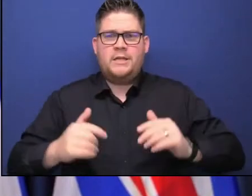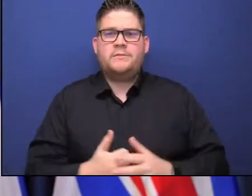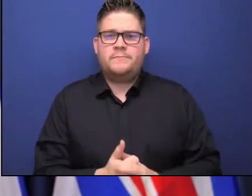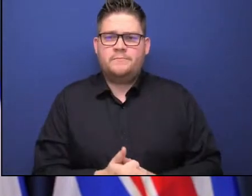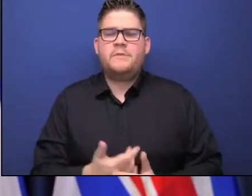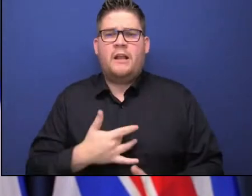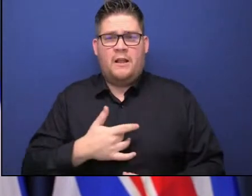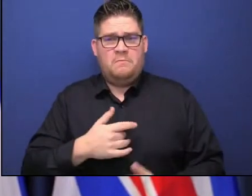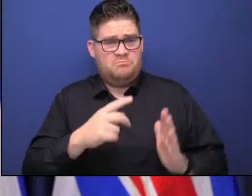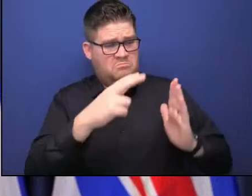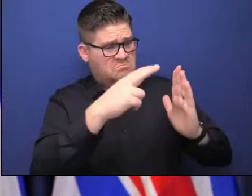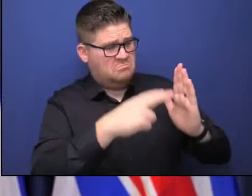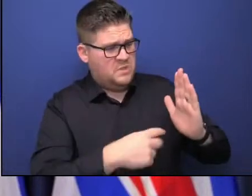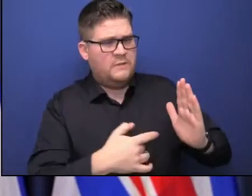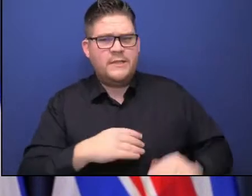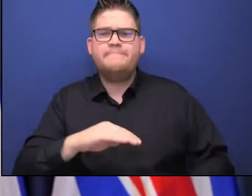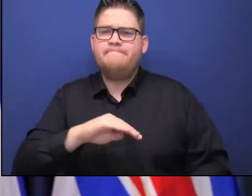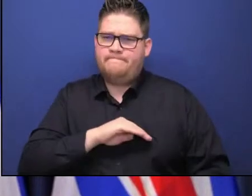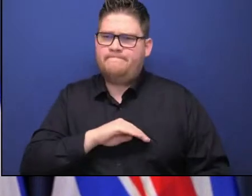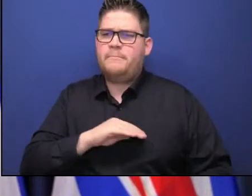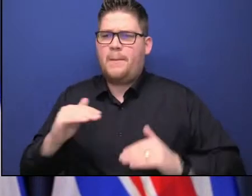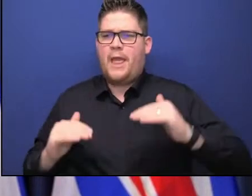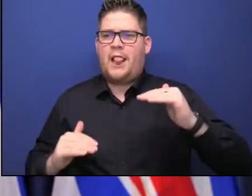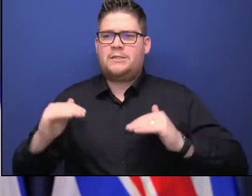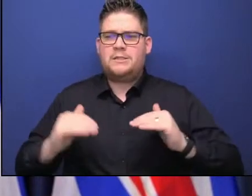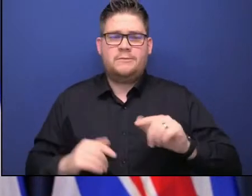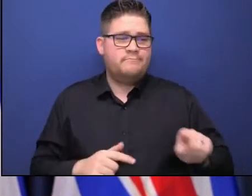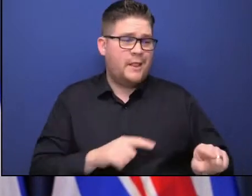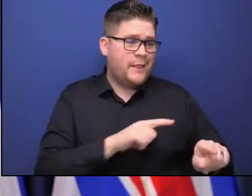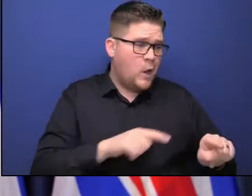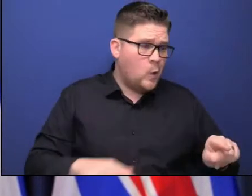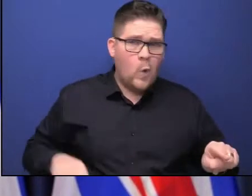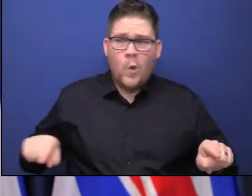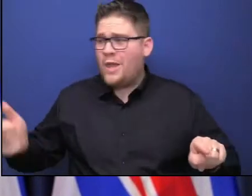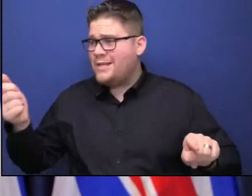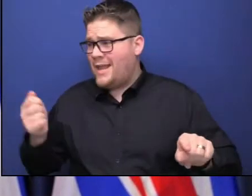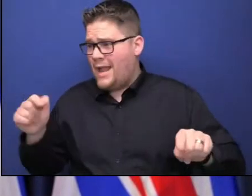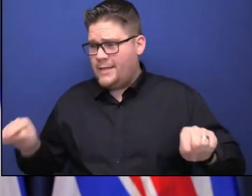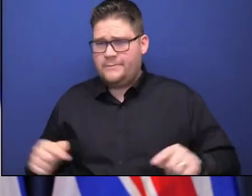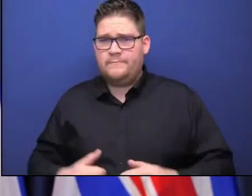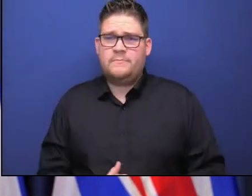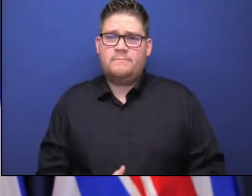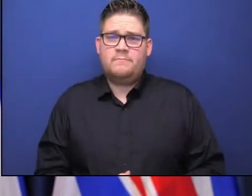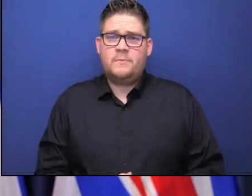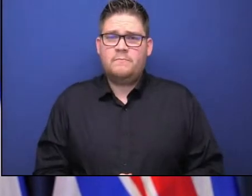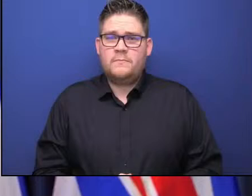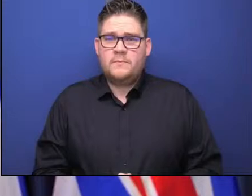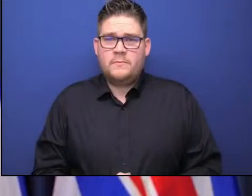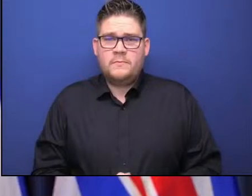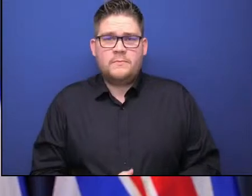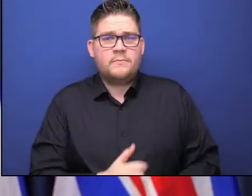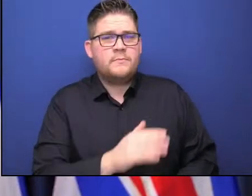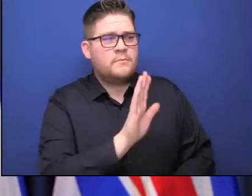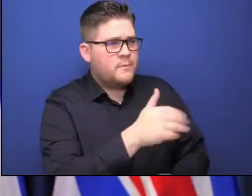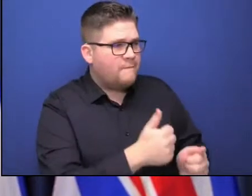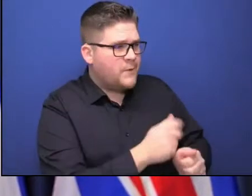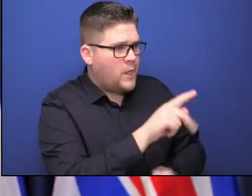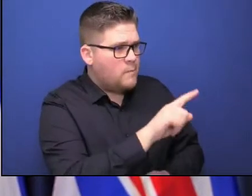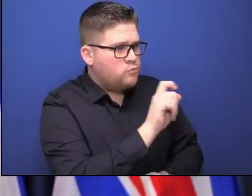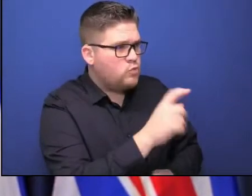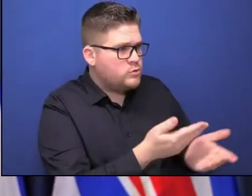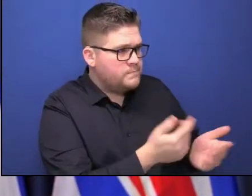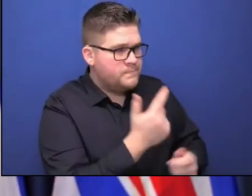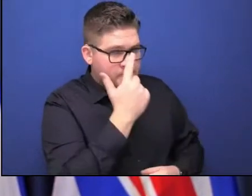Yeah, kind of a double-barreled one. So first of all, I'm curious if the province has any idea how many tenants have been affected by